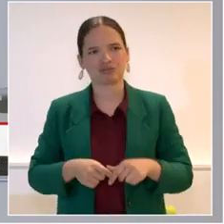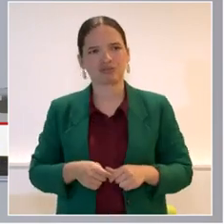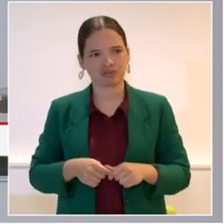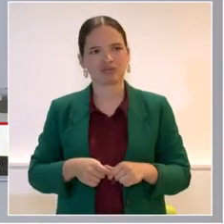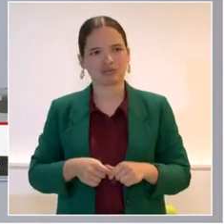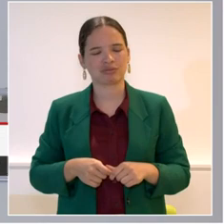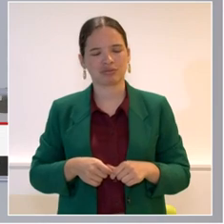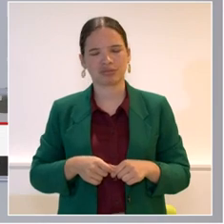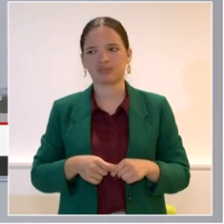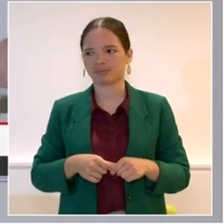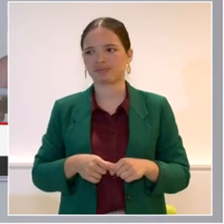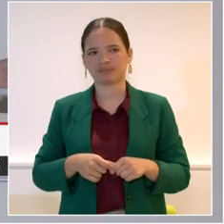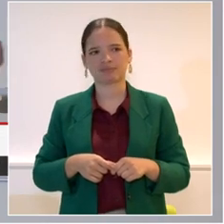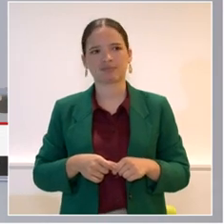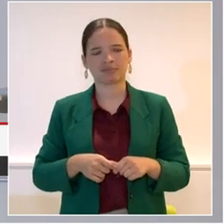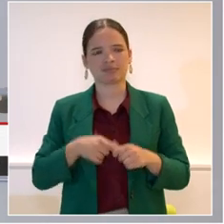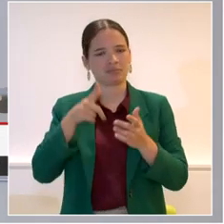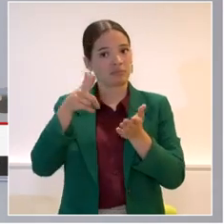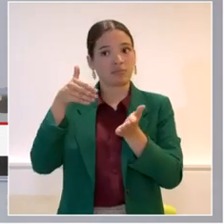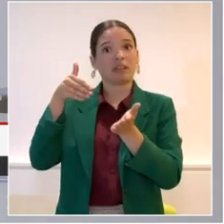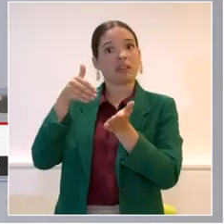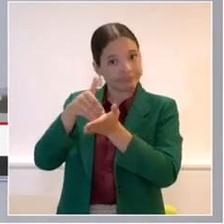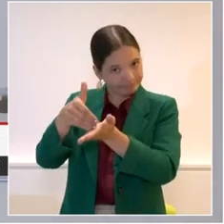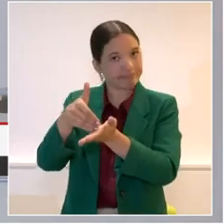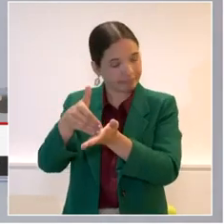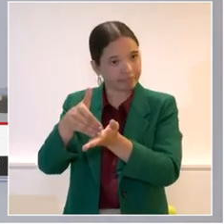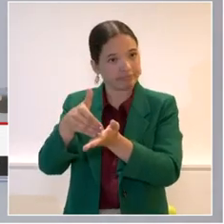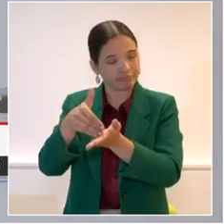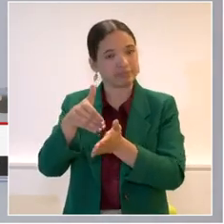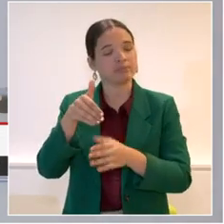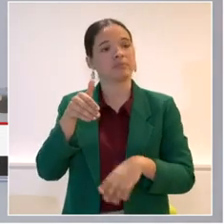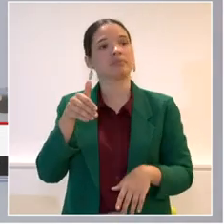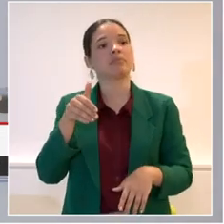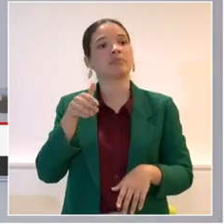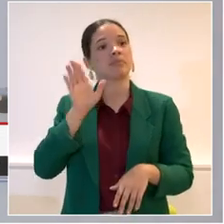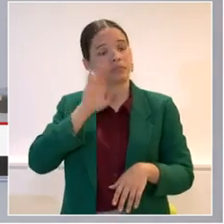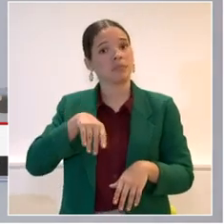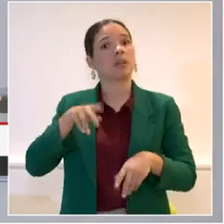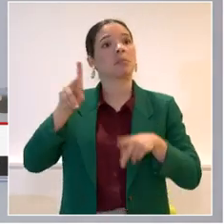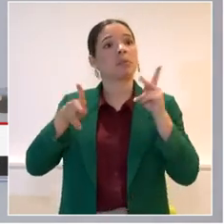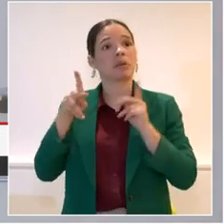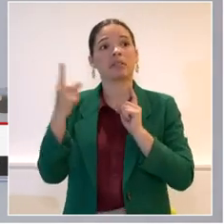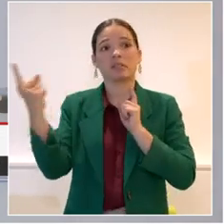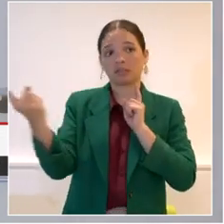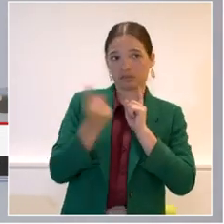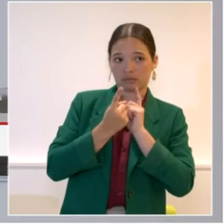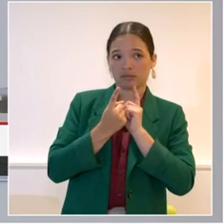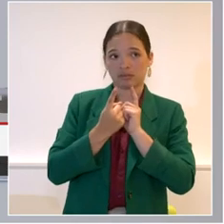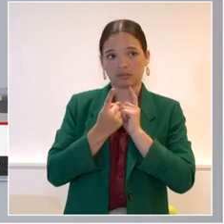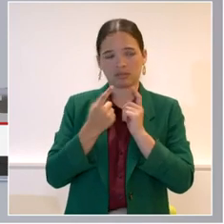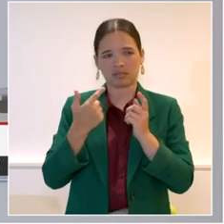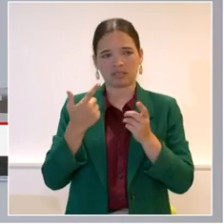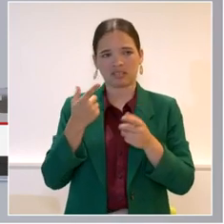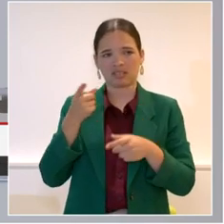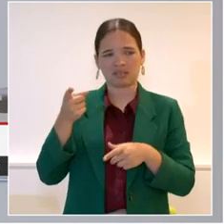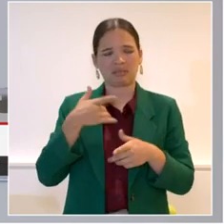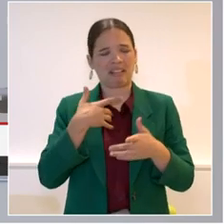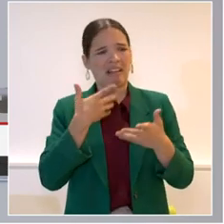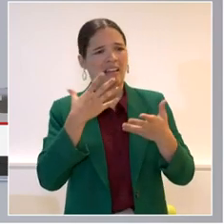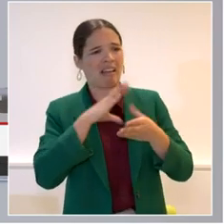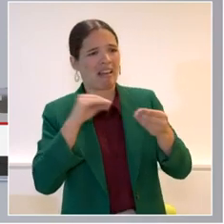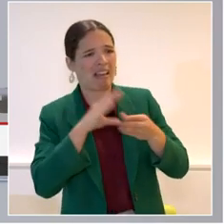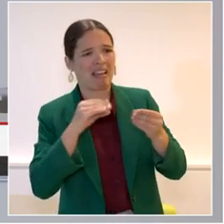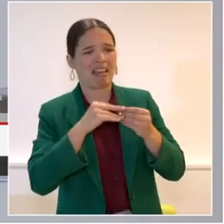When often, people have acknowledged this throughout, people come to DHS, they are at a personal low. And